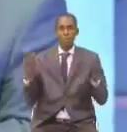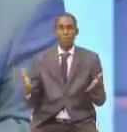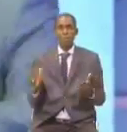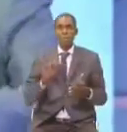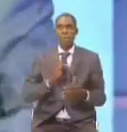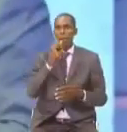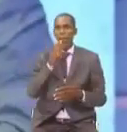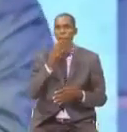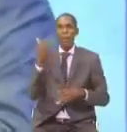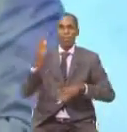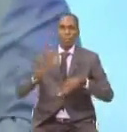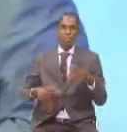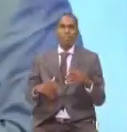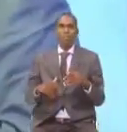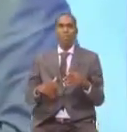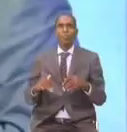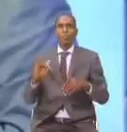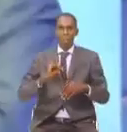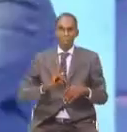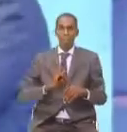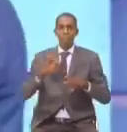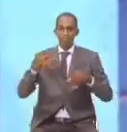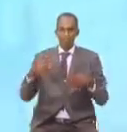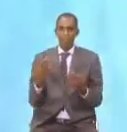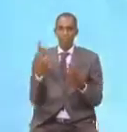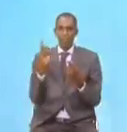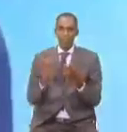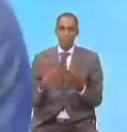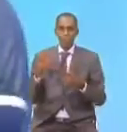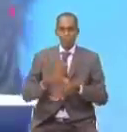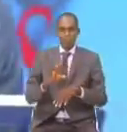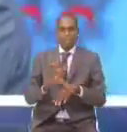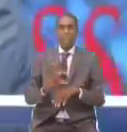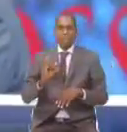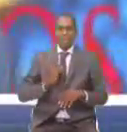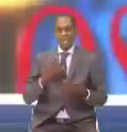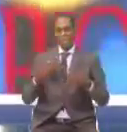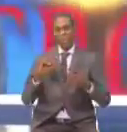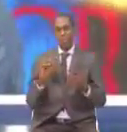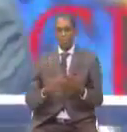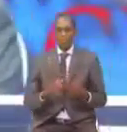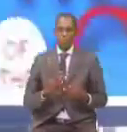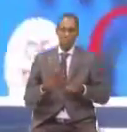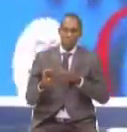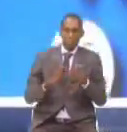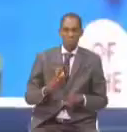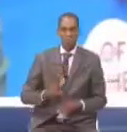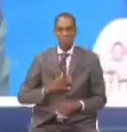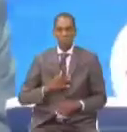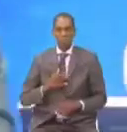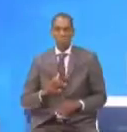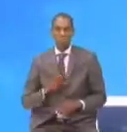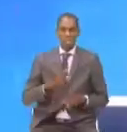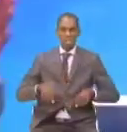and so. They say, I go to church and then I try to comport myself and live